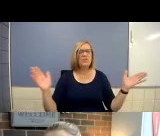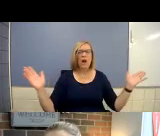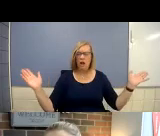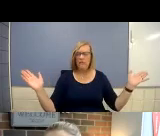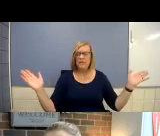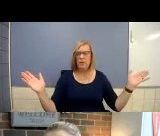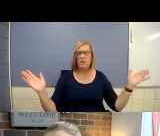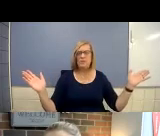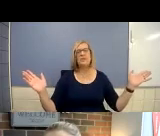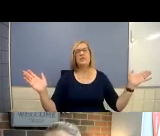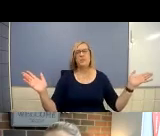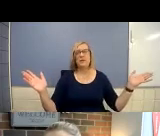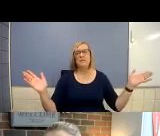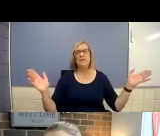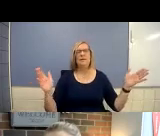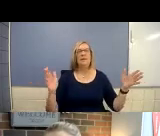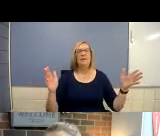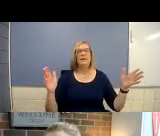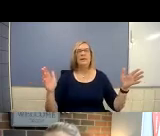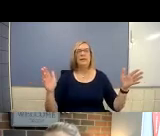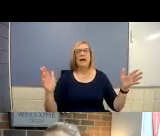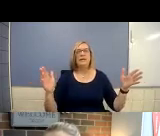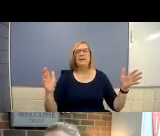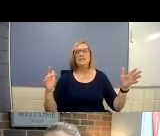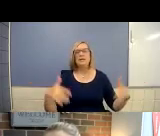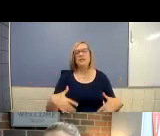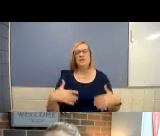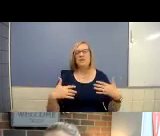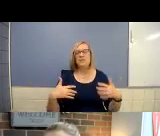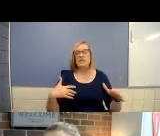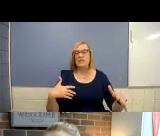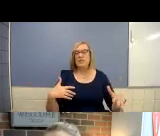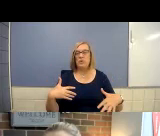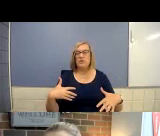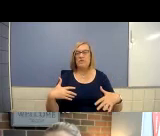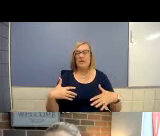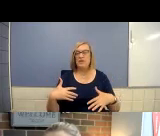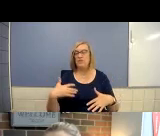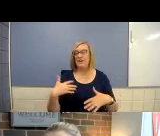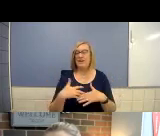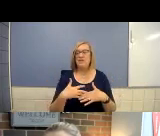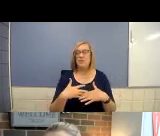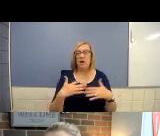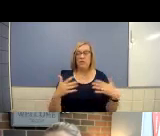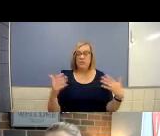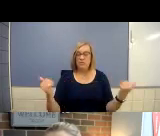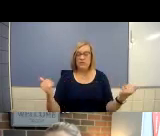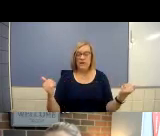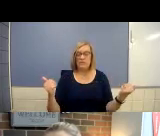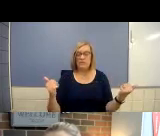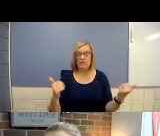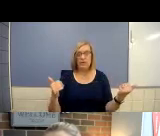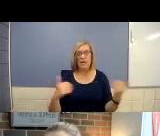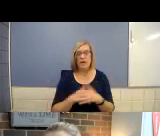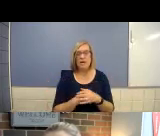So there's all of these realms of interpreting that the skills in this that we teach in this course are the foundation for getting to all those different